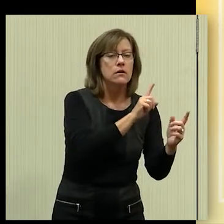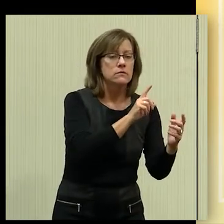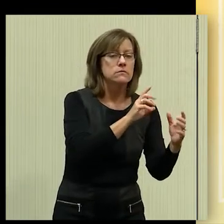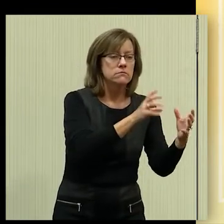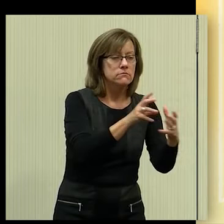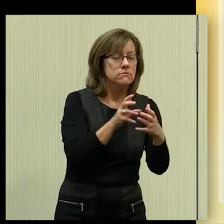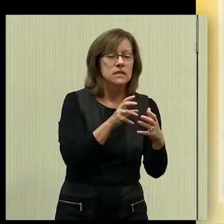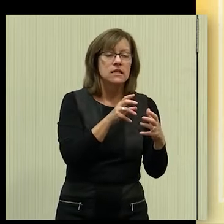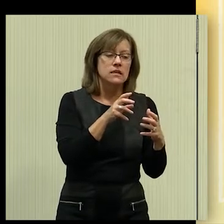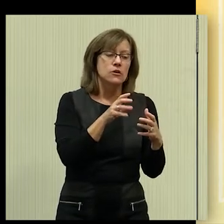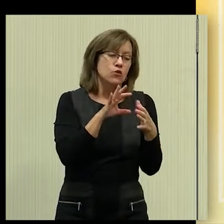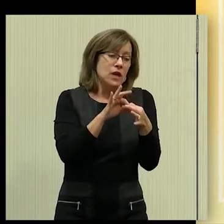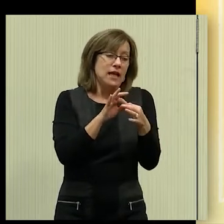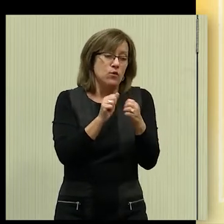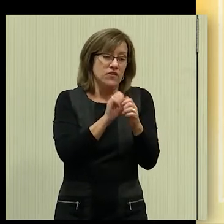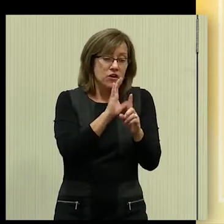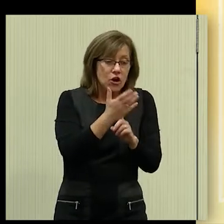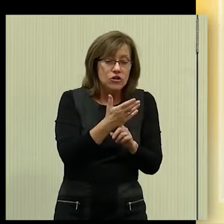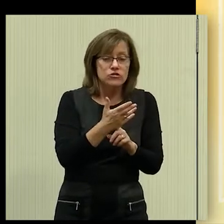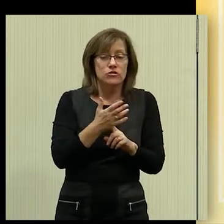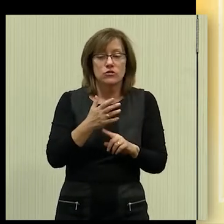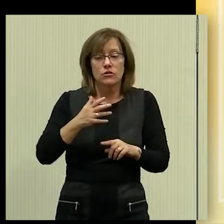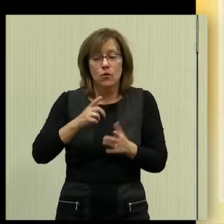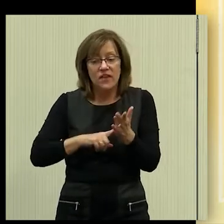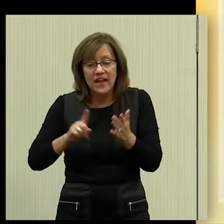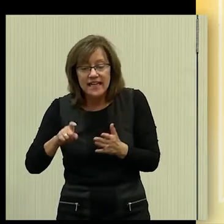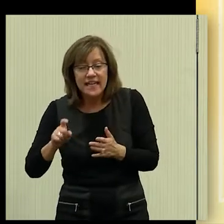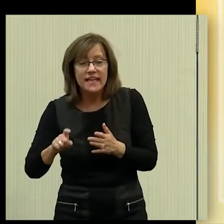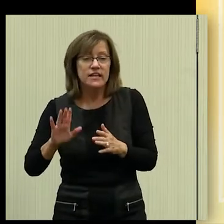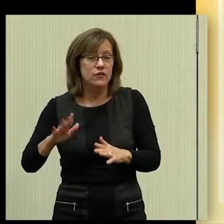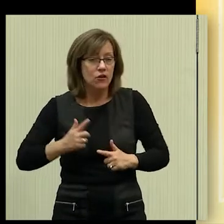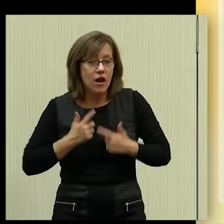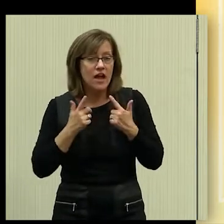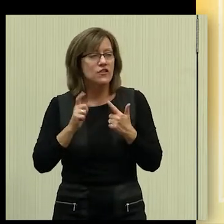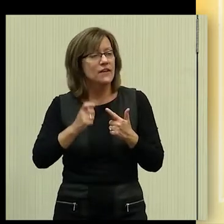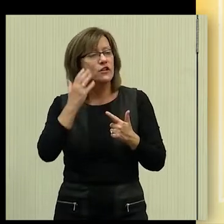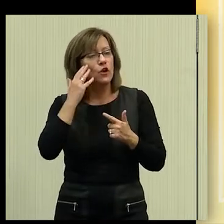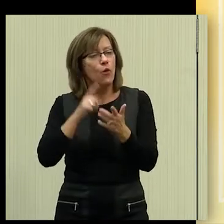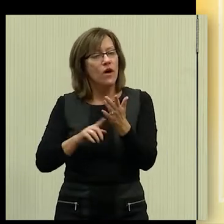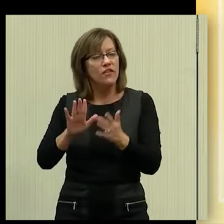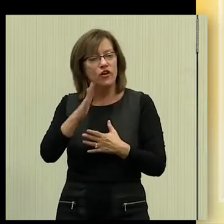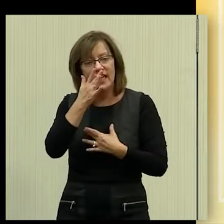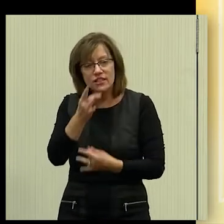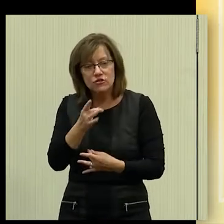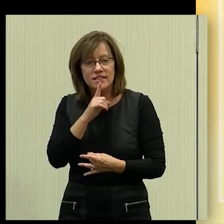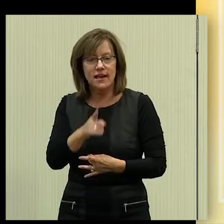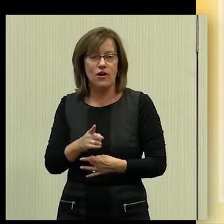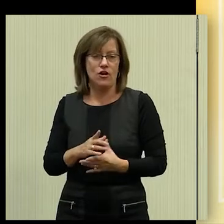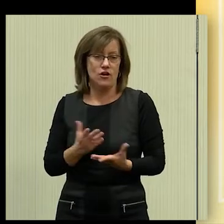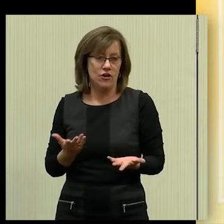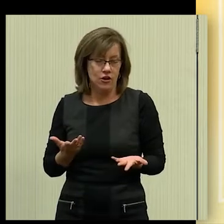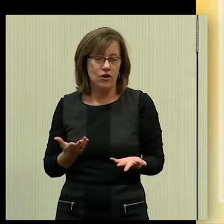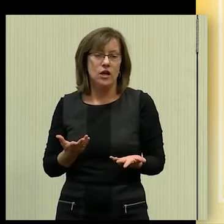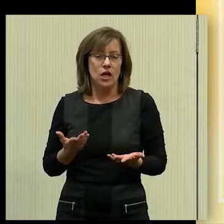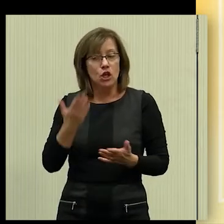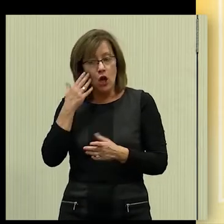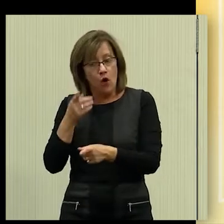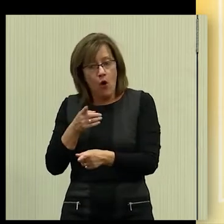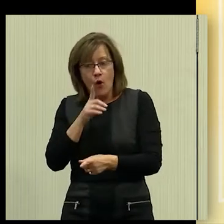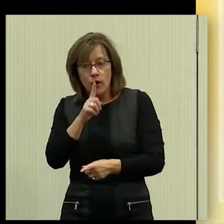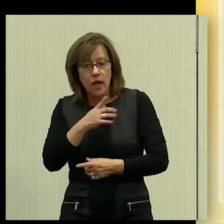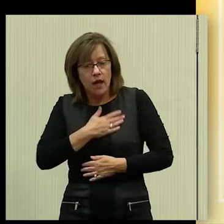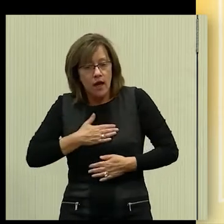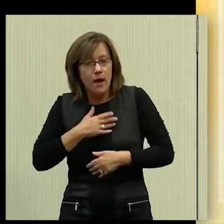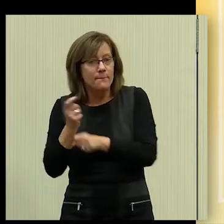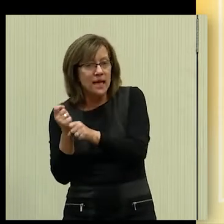into play here, but also you all talked about knowing children's interests. So knowing that this child really likes baseball, and so how can